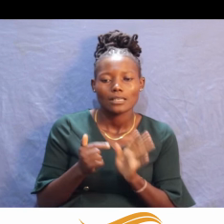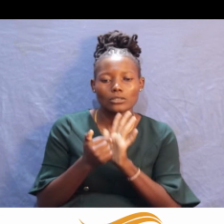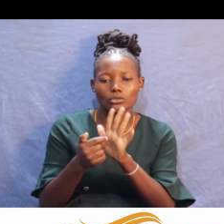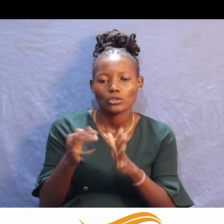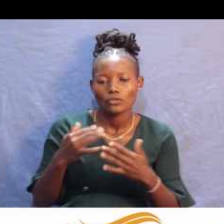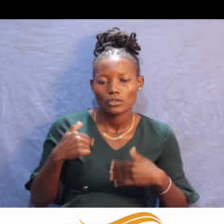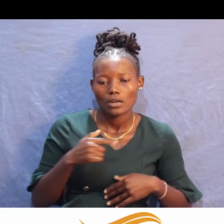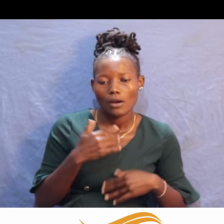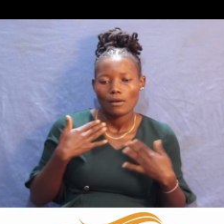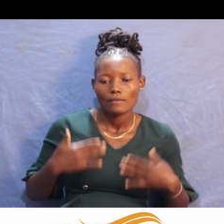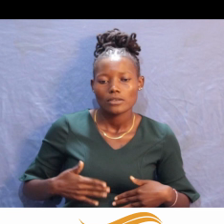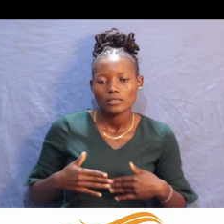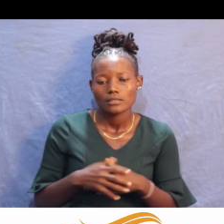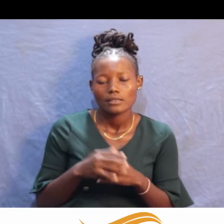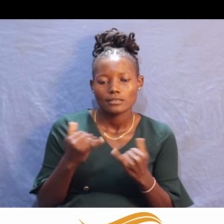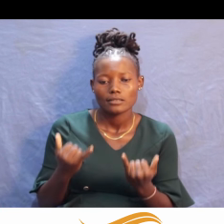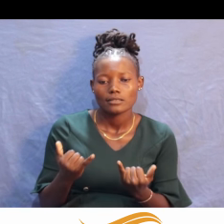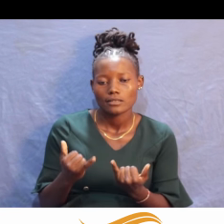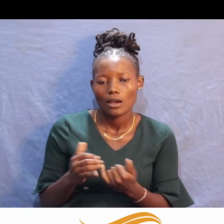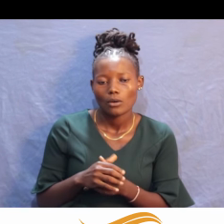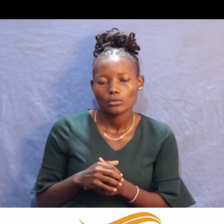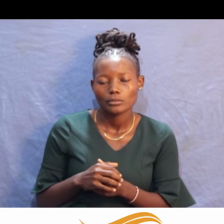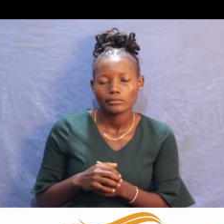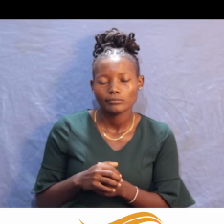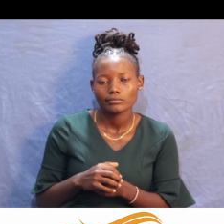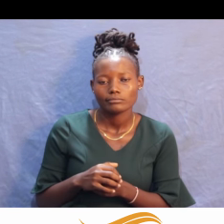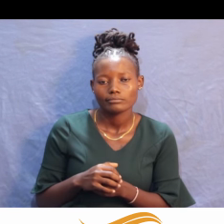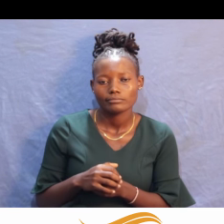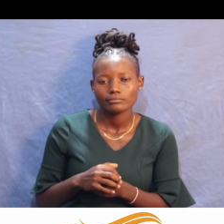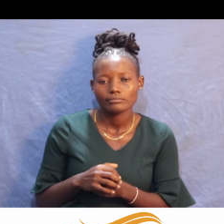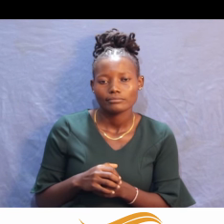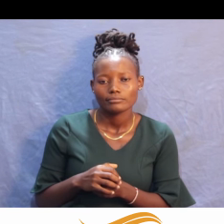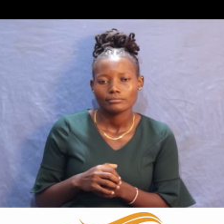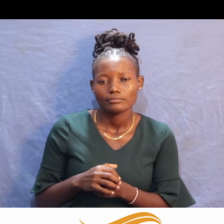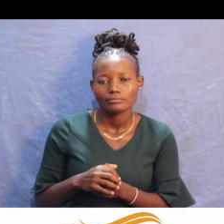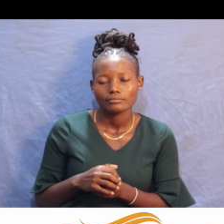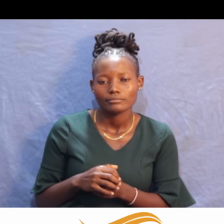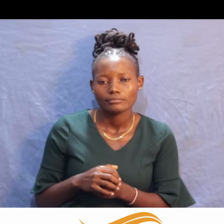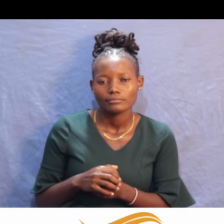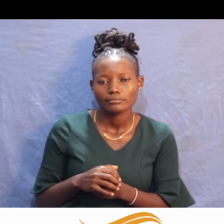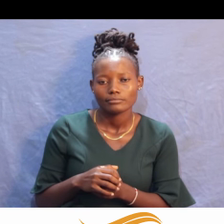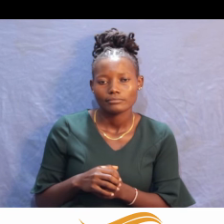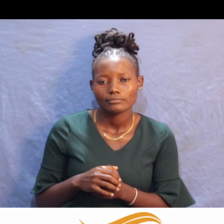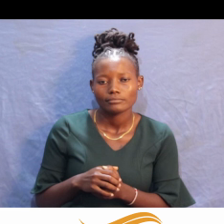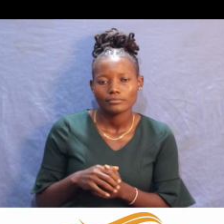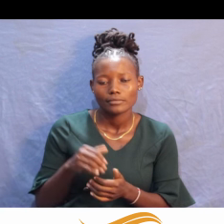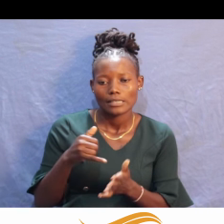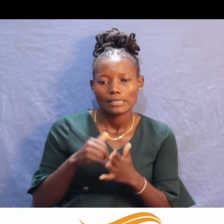fitness. Now, this is a little harder concept, but it's